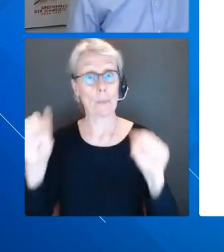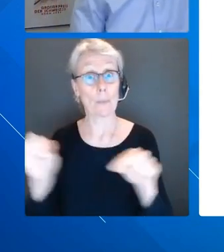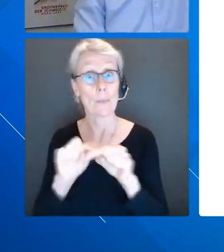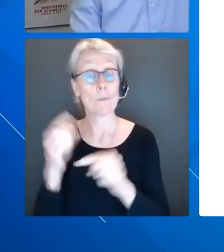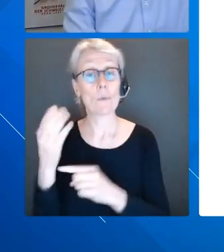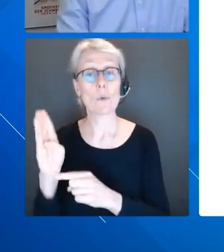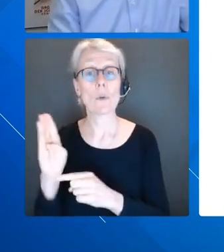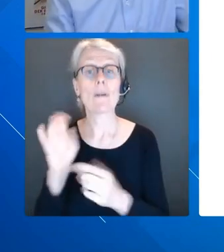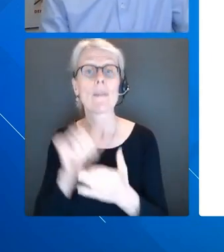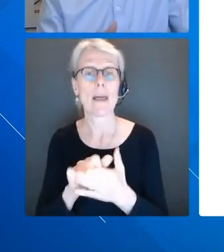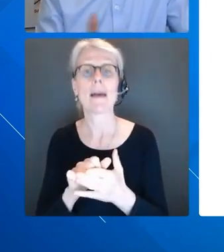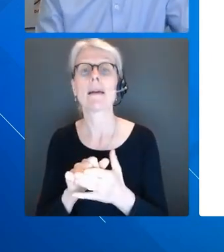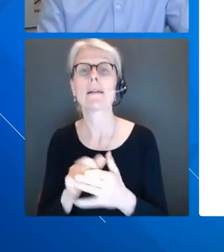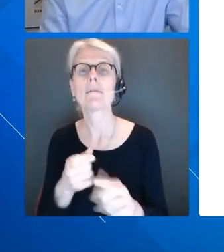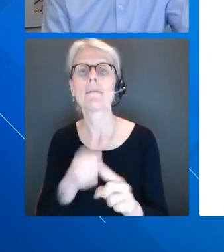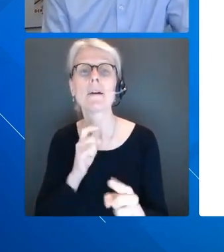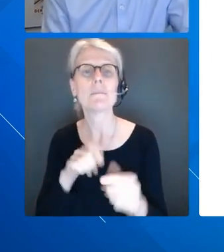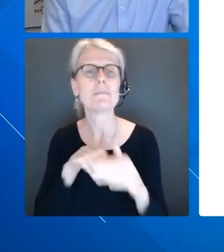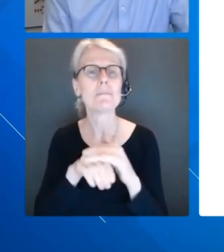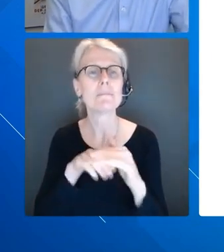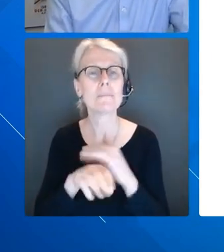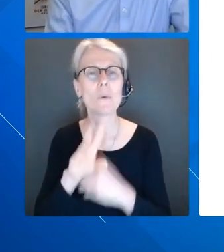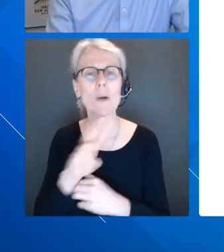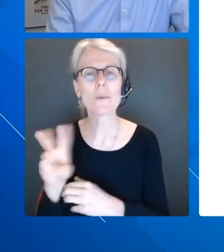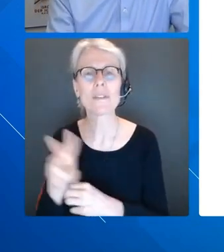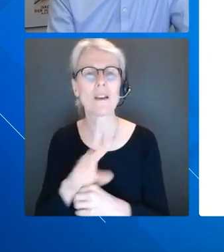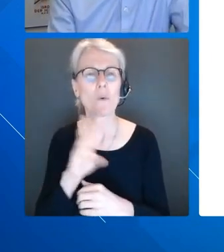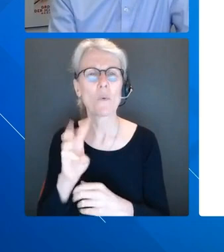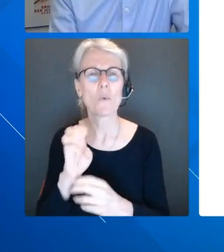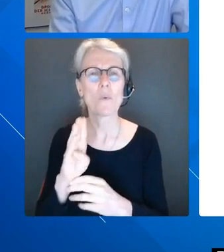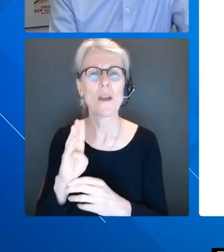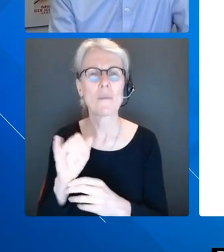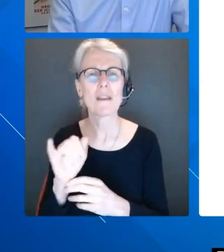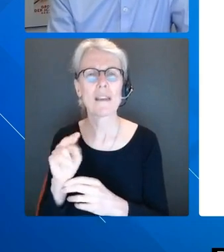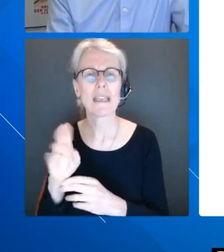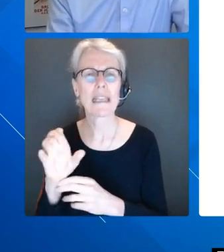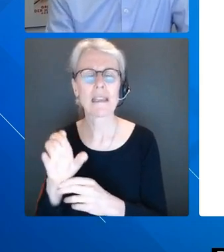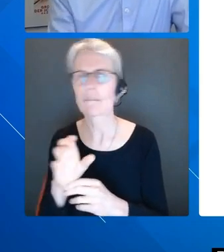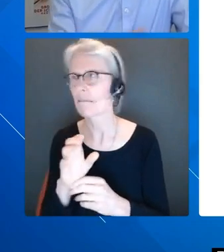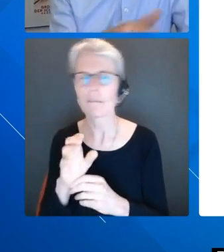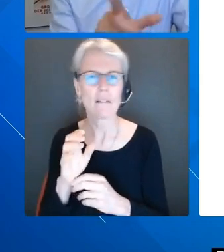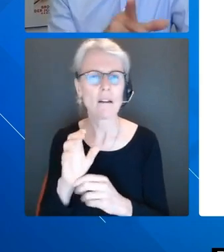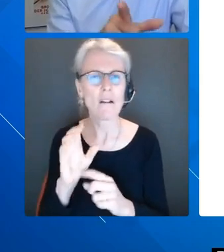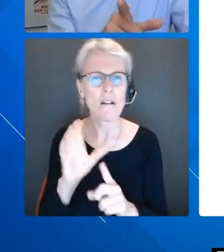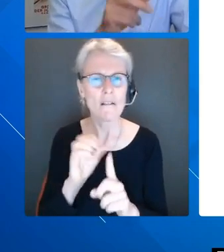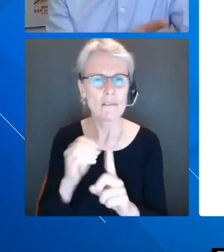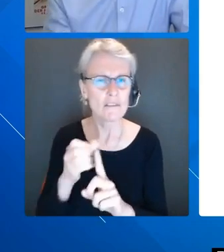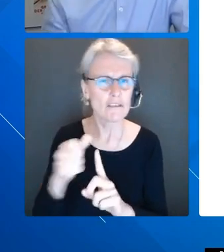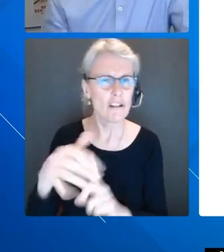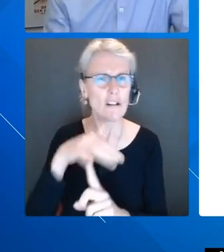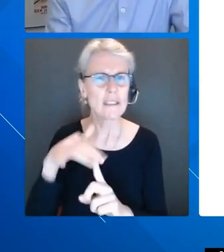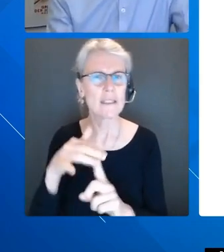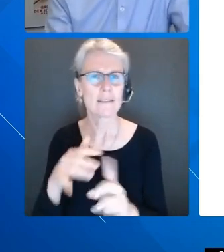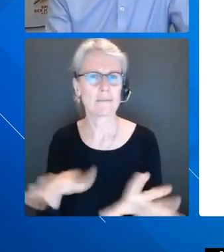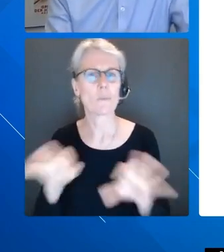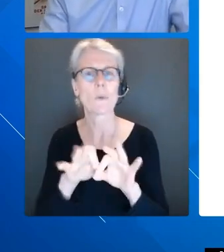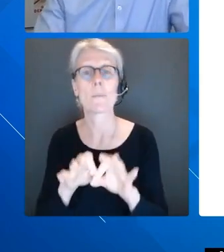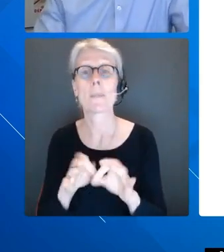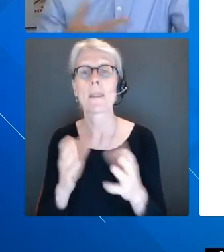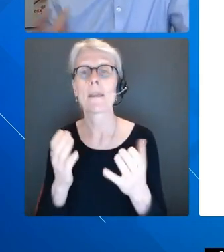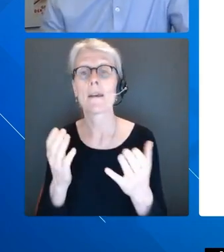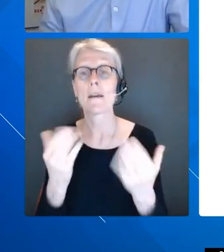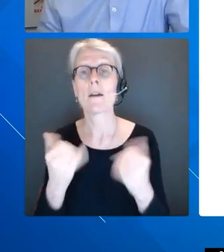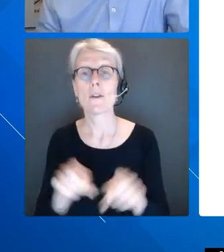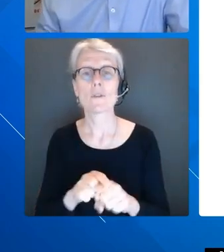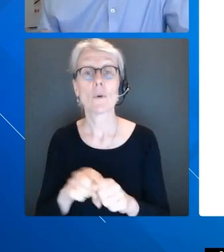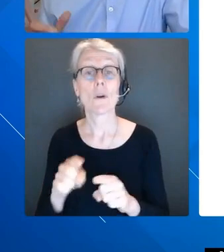from an accessibility site. I think this might have been that WebAIM, the one that had that context as everything. But I like where they do a black outline, but they also do it in color, so it even makes